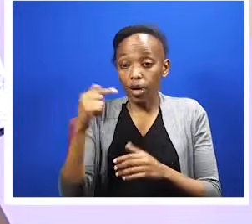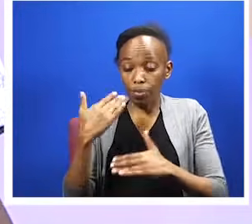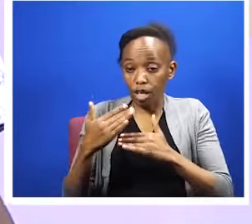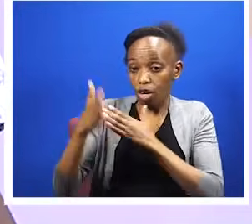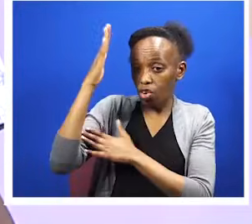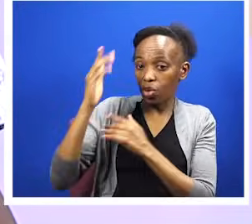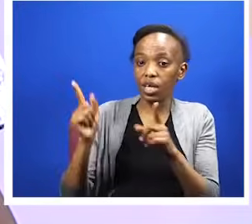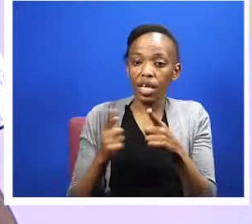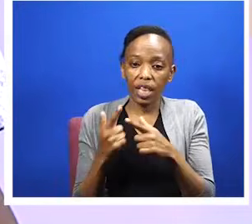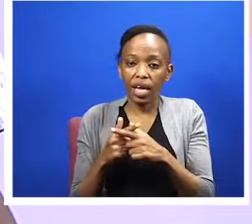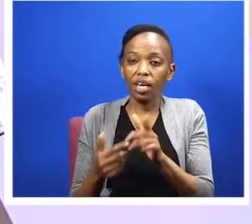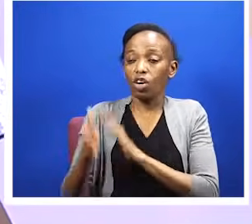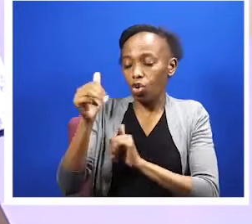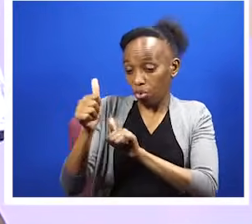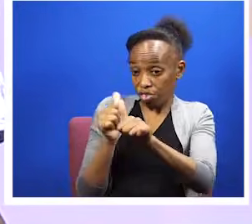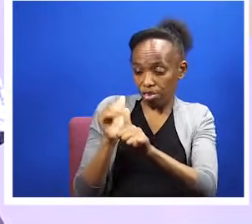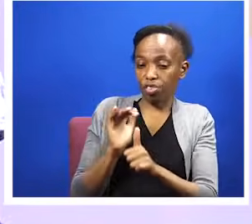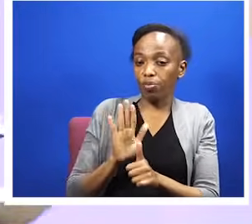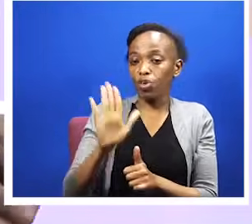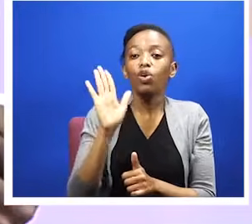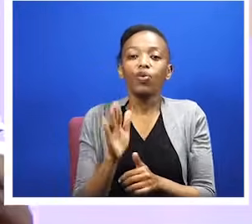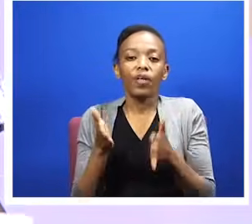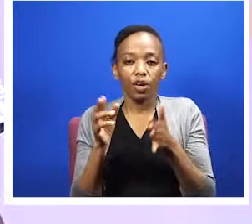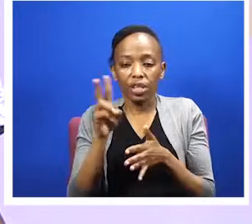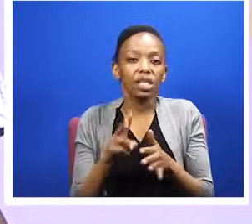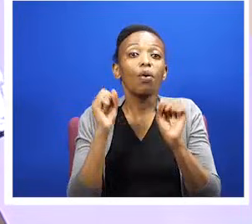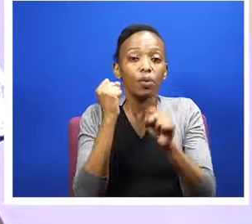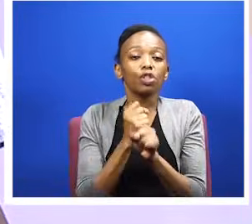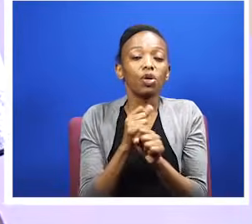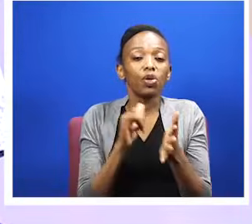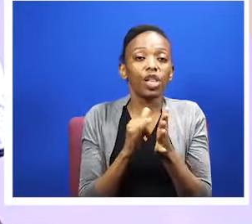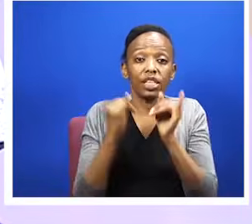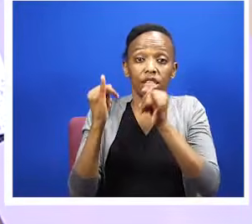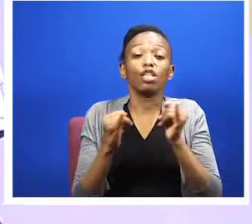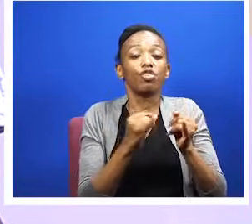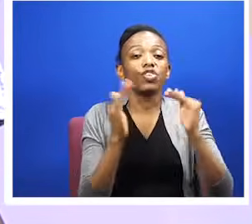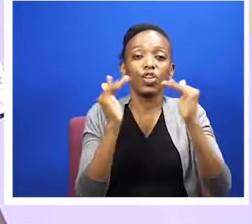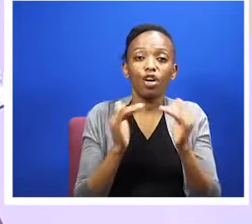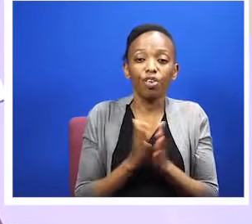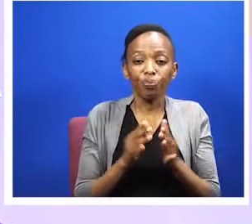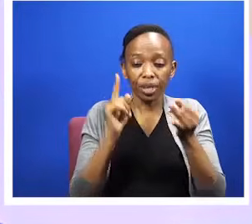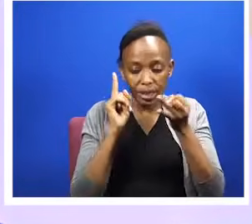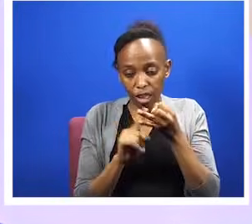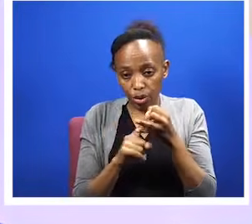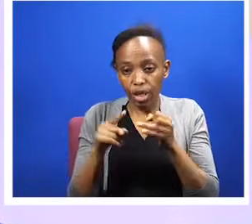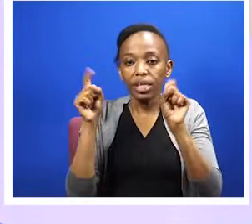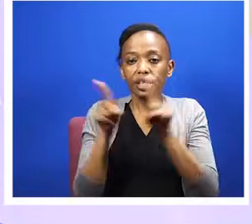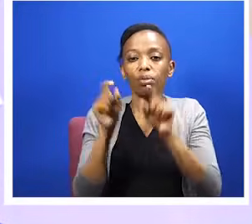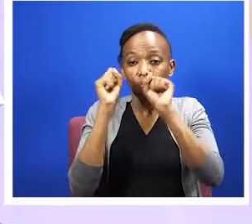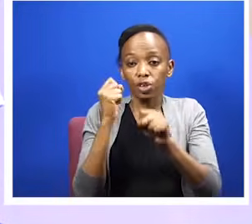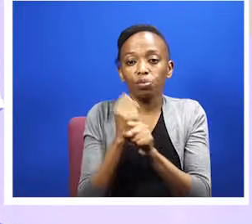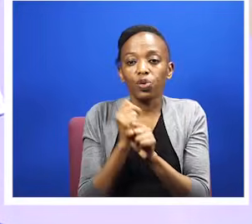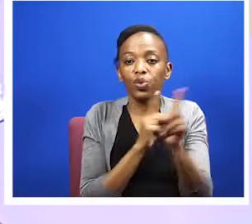God, God will also not come closer to you. So you see, we can do it at the individual level. Secondly, we can also do the